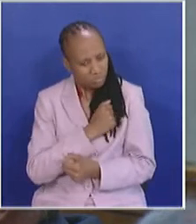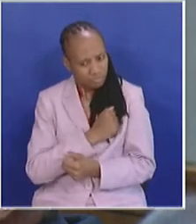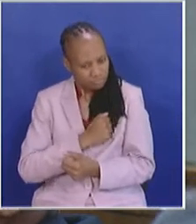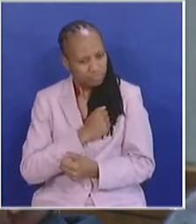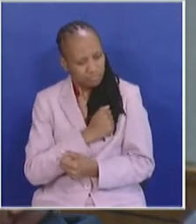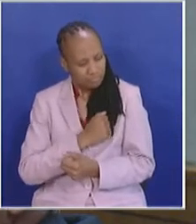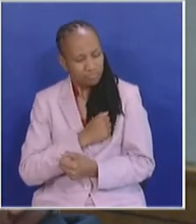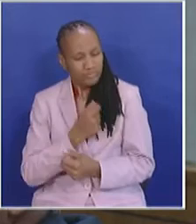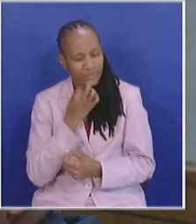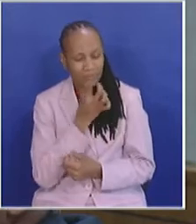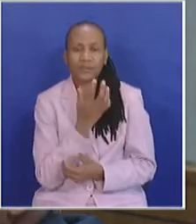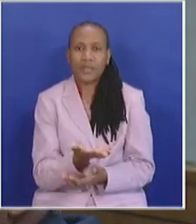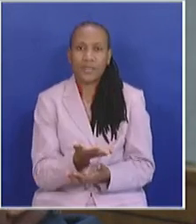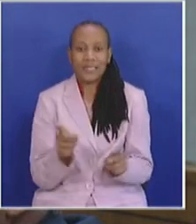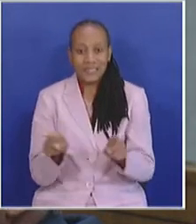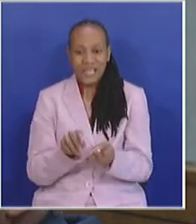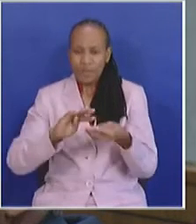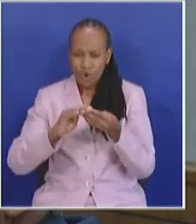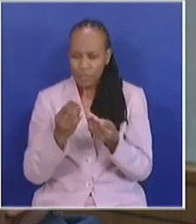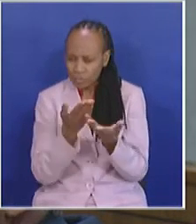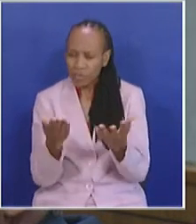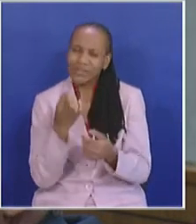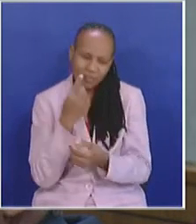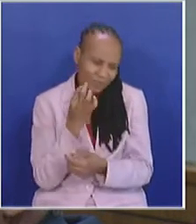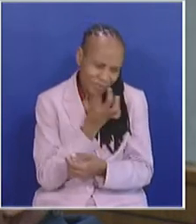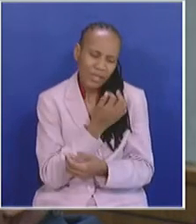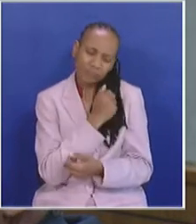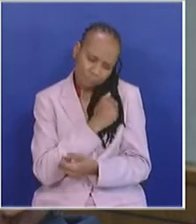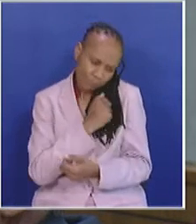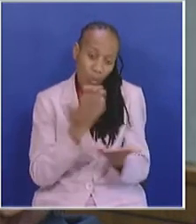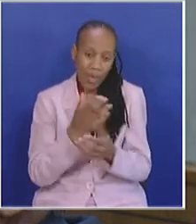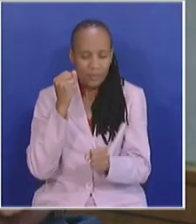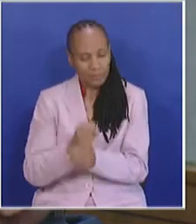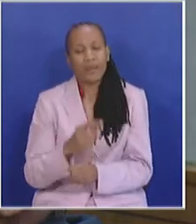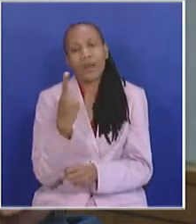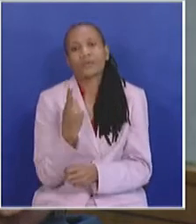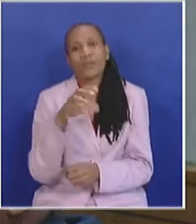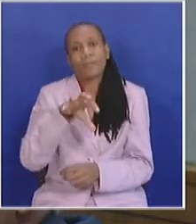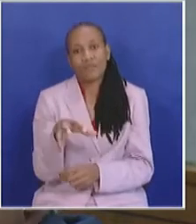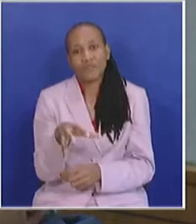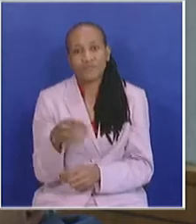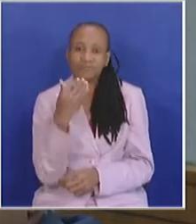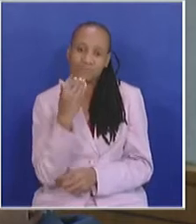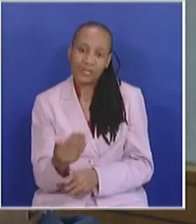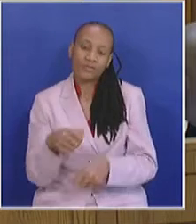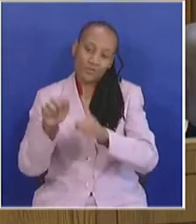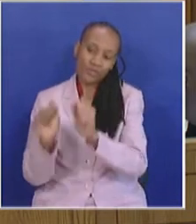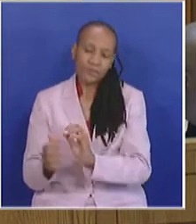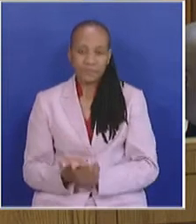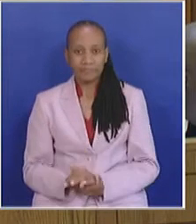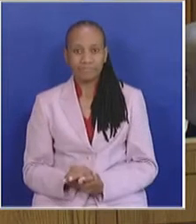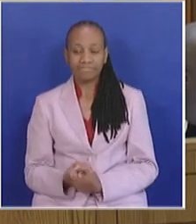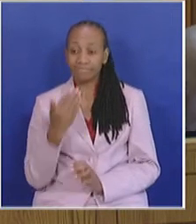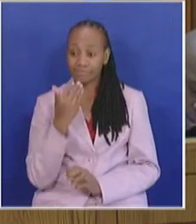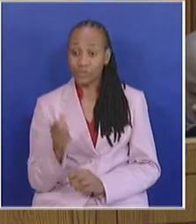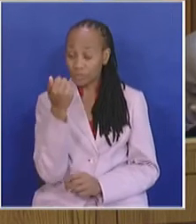and the community at large in Gauteng province. I so move, Chairperson. Thank you, ma'am. Is